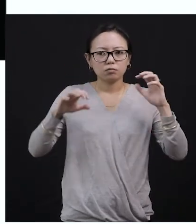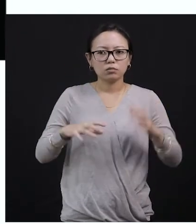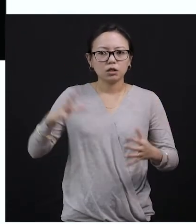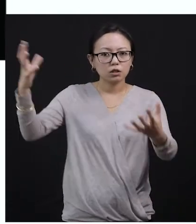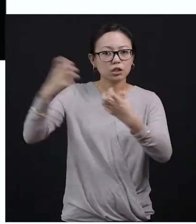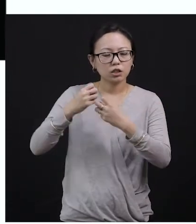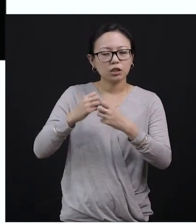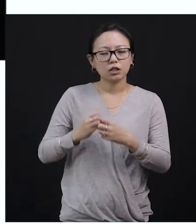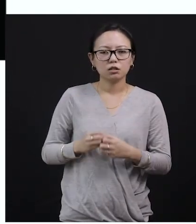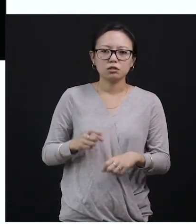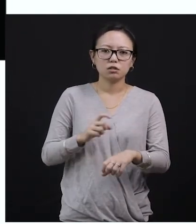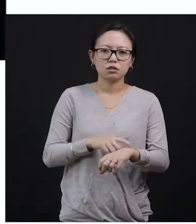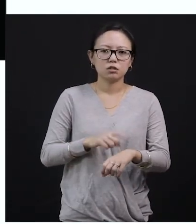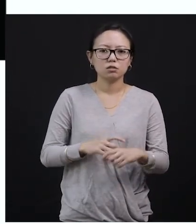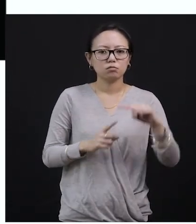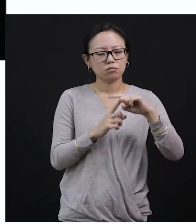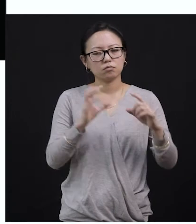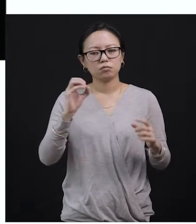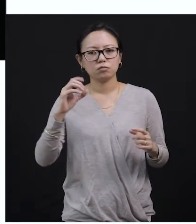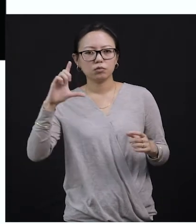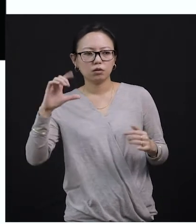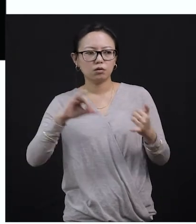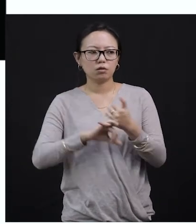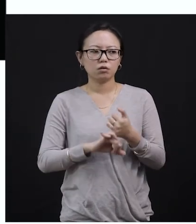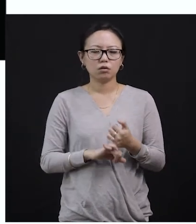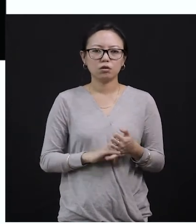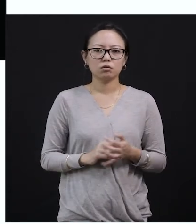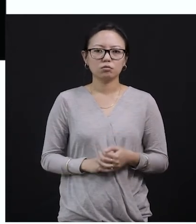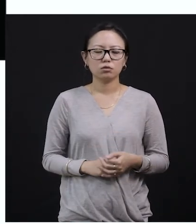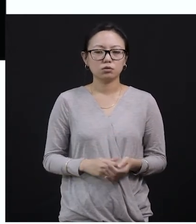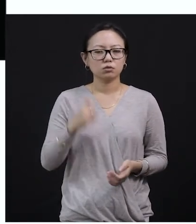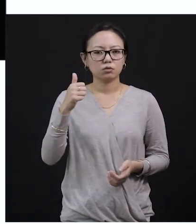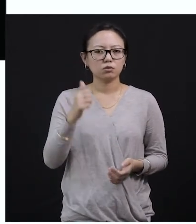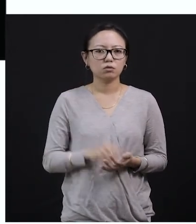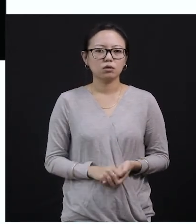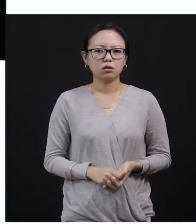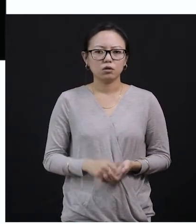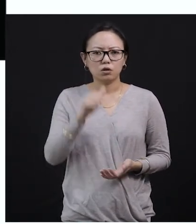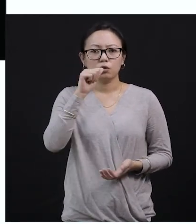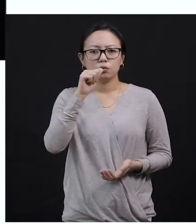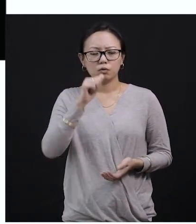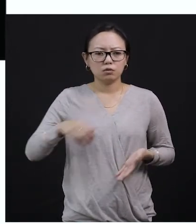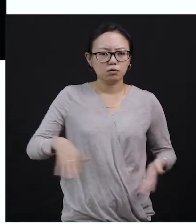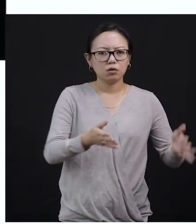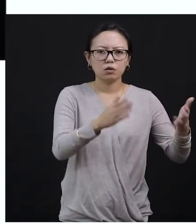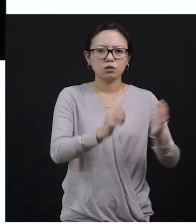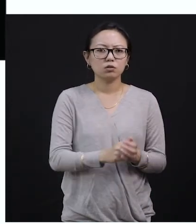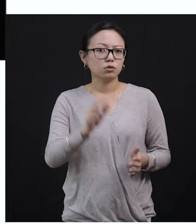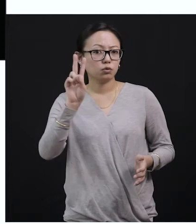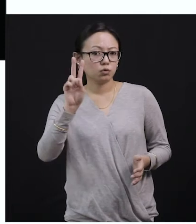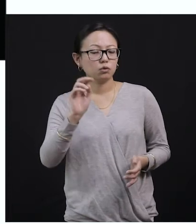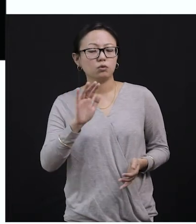agriculture and grow crops or plant fruits because their soil became very fertile. Whenever a soil is